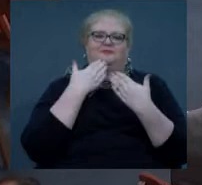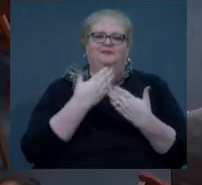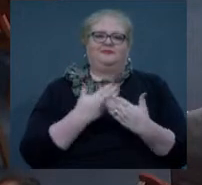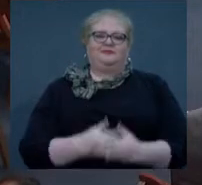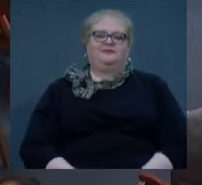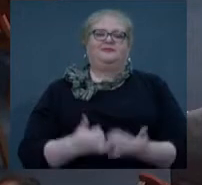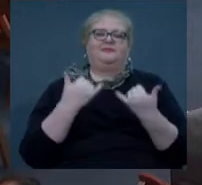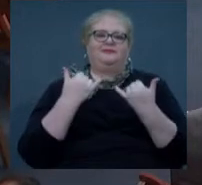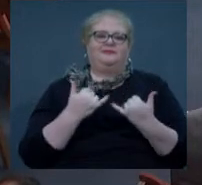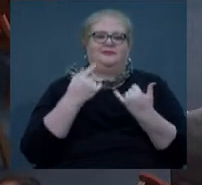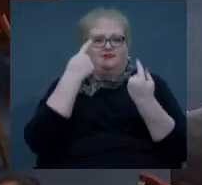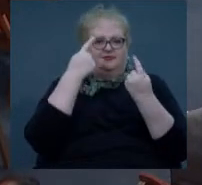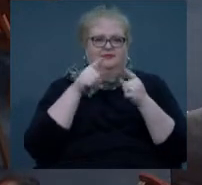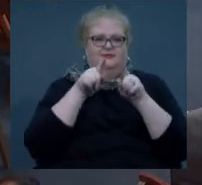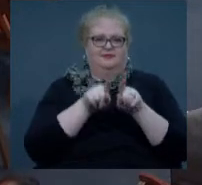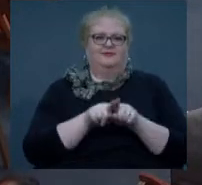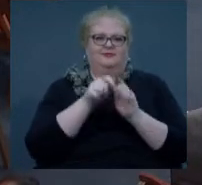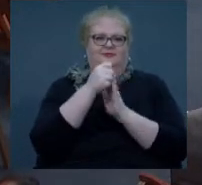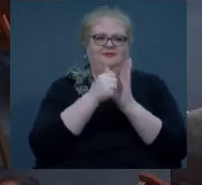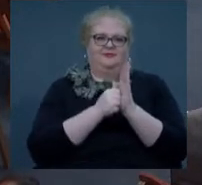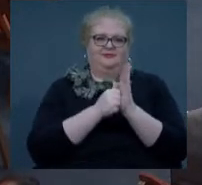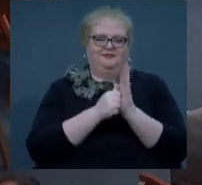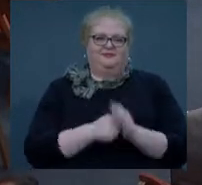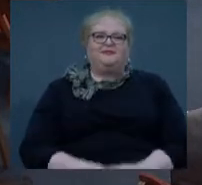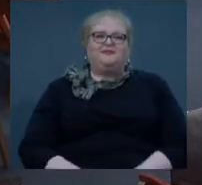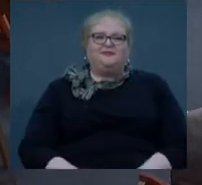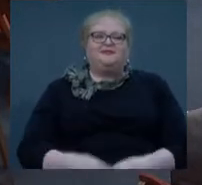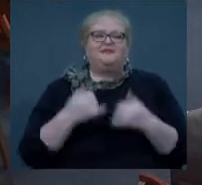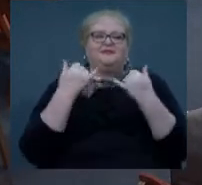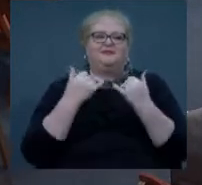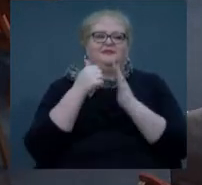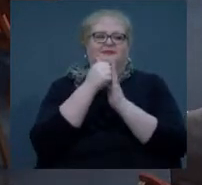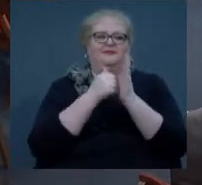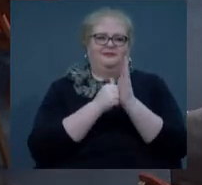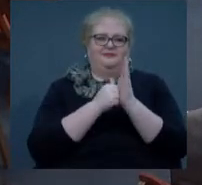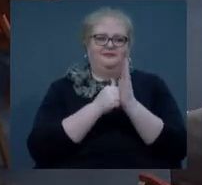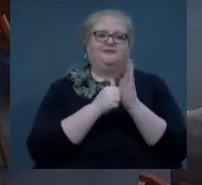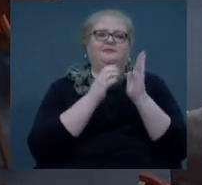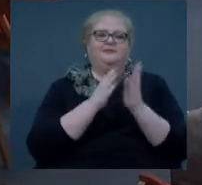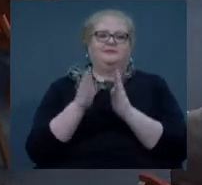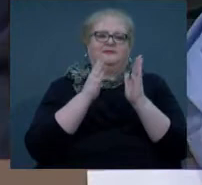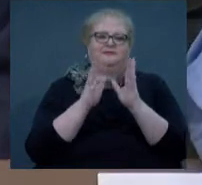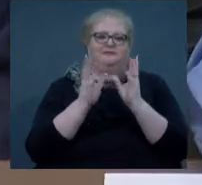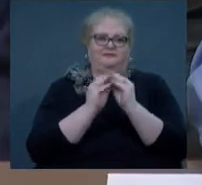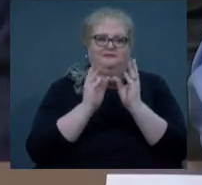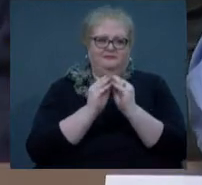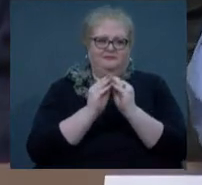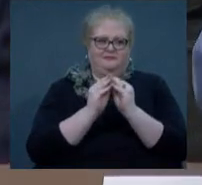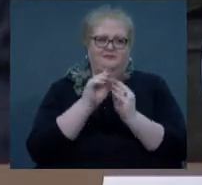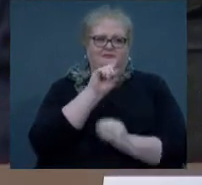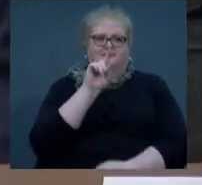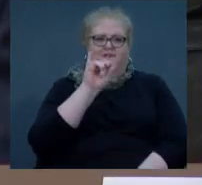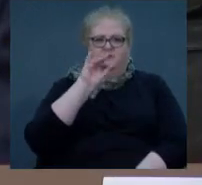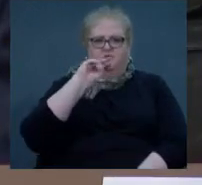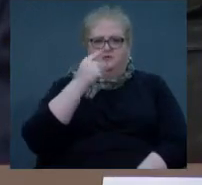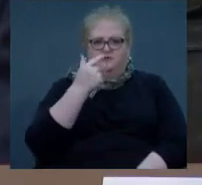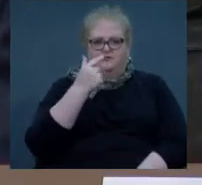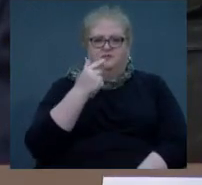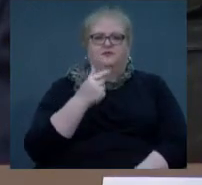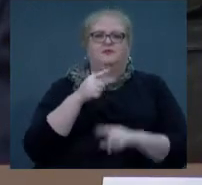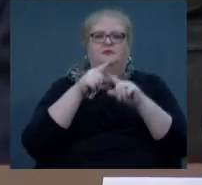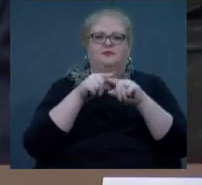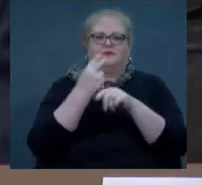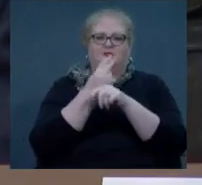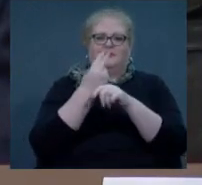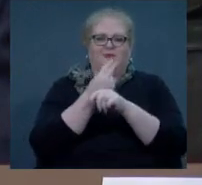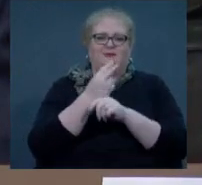you take us through the consent agenda, please, sir? Following is the consent agenda, Little Rock Planning Commission, Planning Rezoning Conditional Use Hearing of